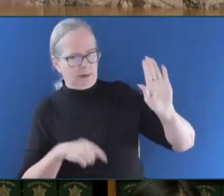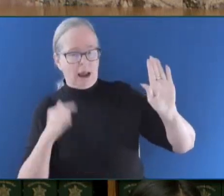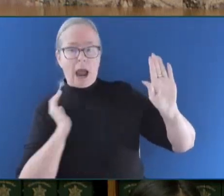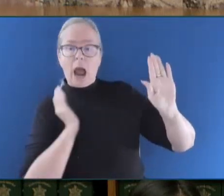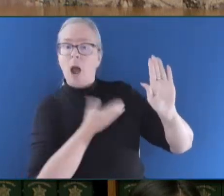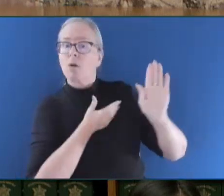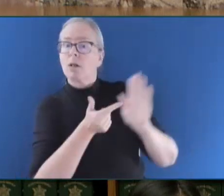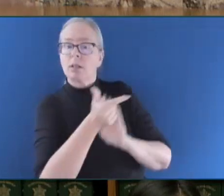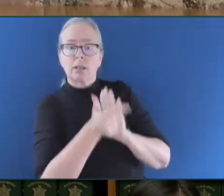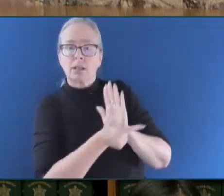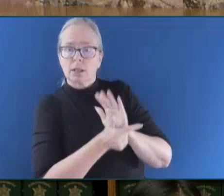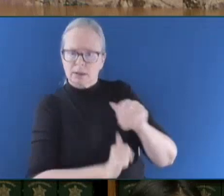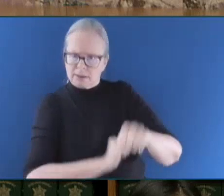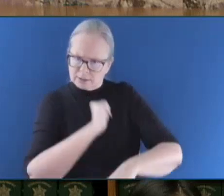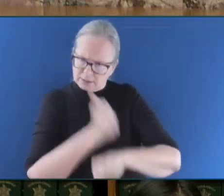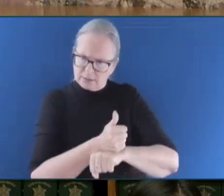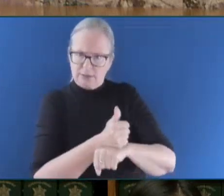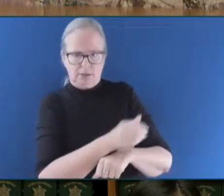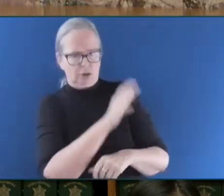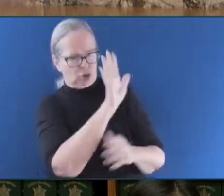continue.